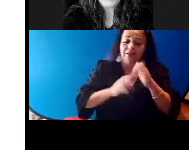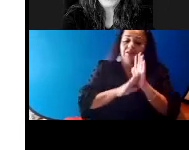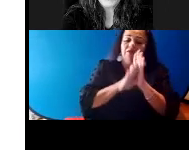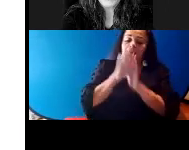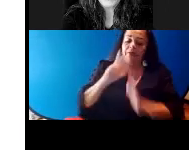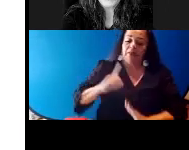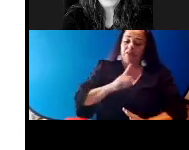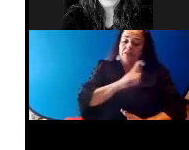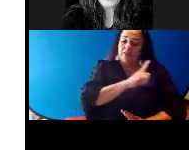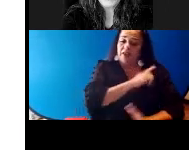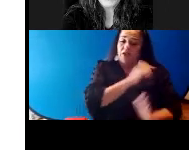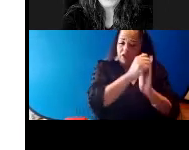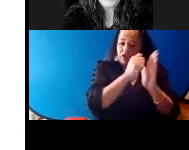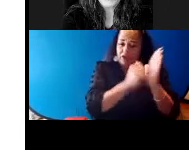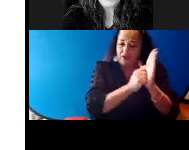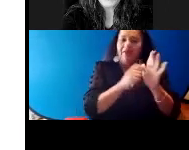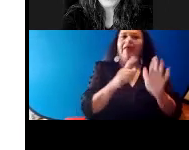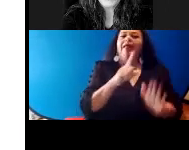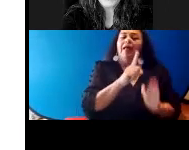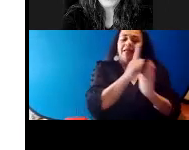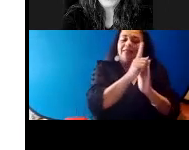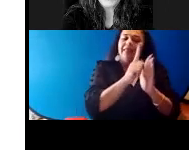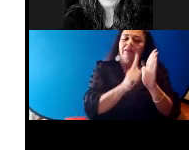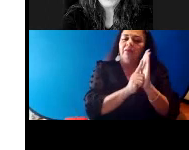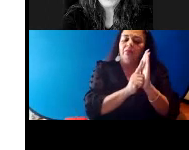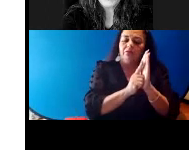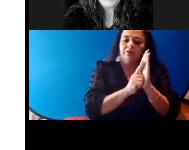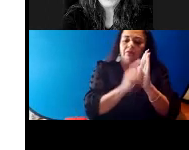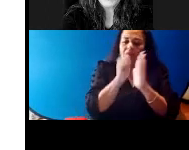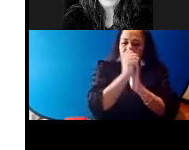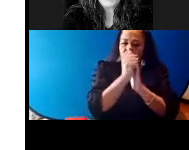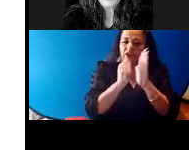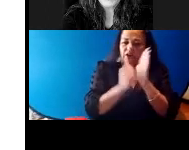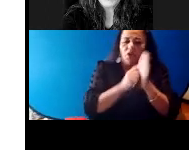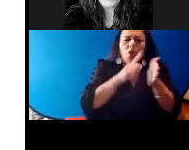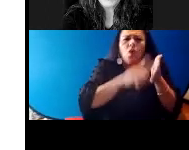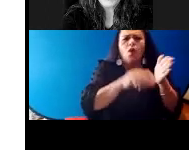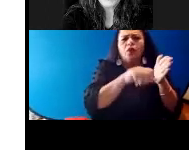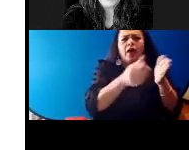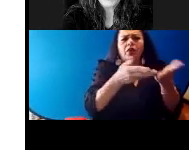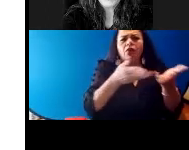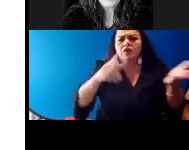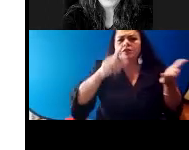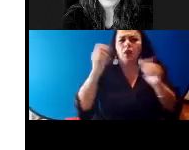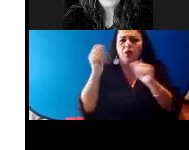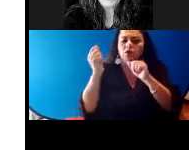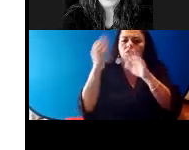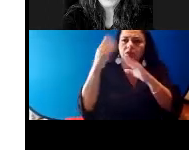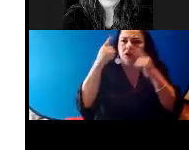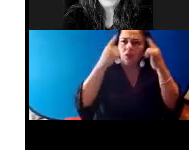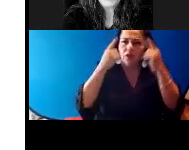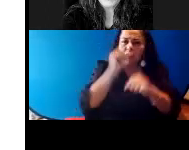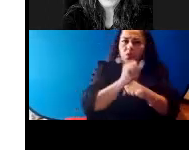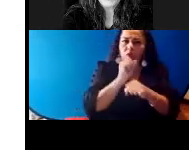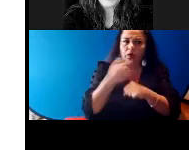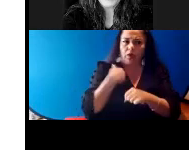really it's a legislative and a legal agenda. It's really understanding like what are these other things we need to address. And so as you all think about the work you're doing,